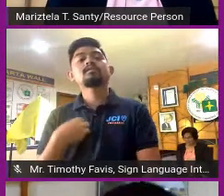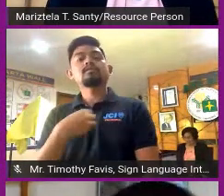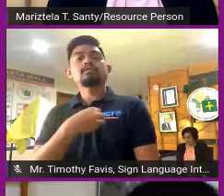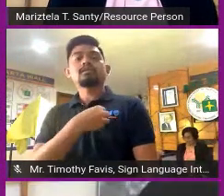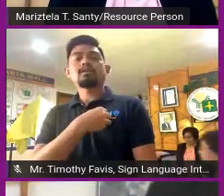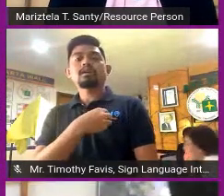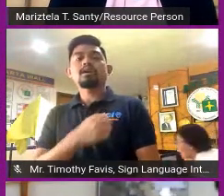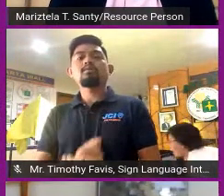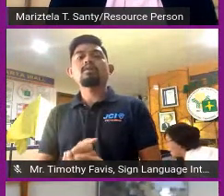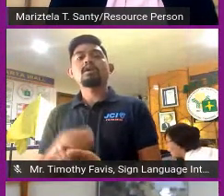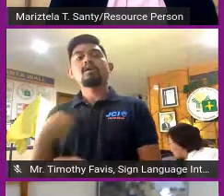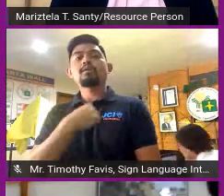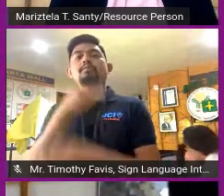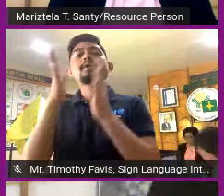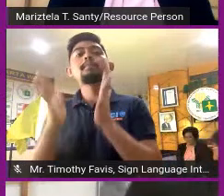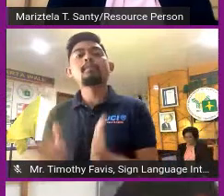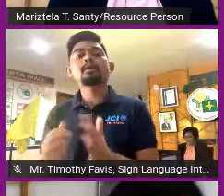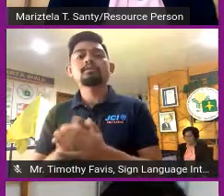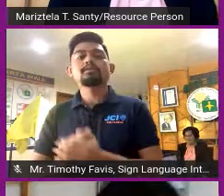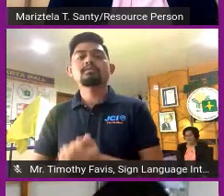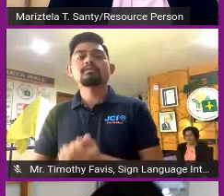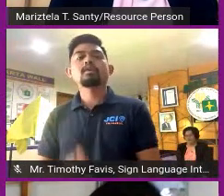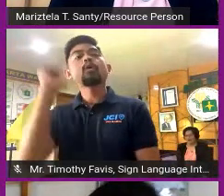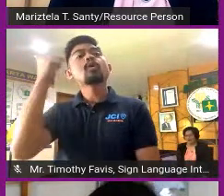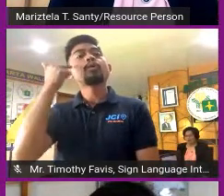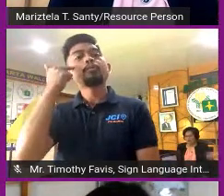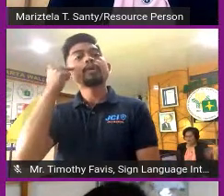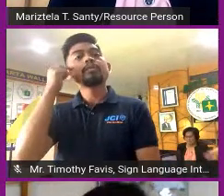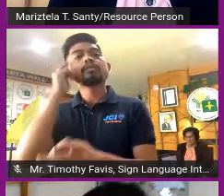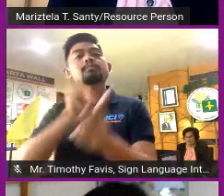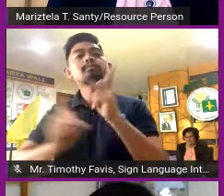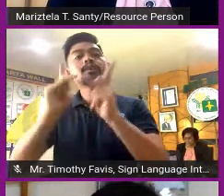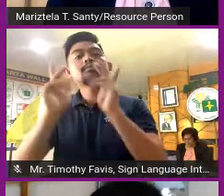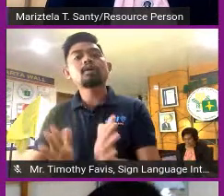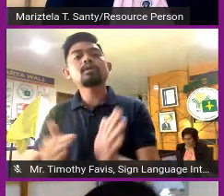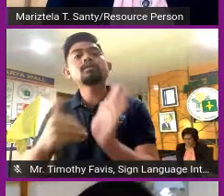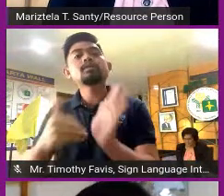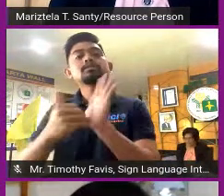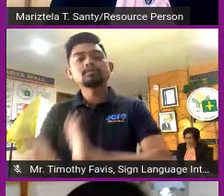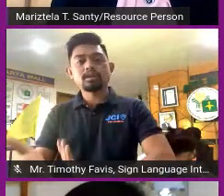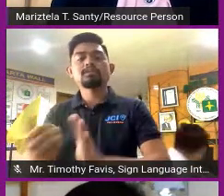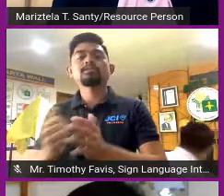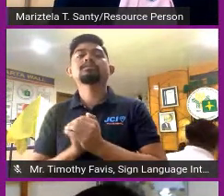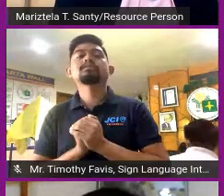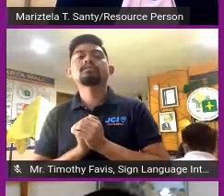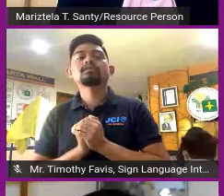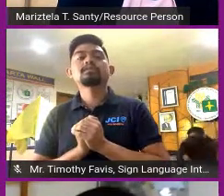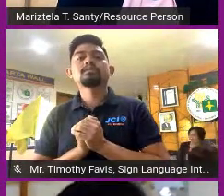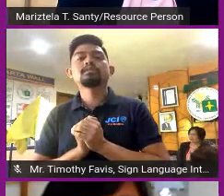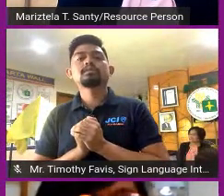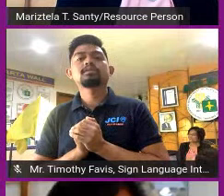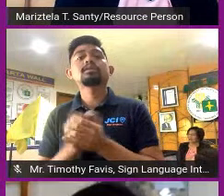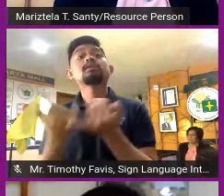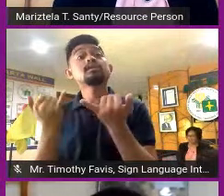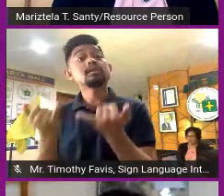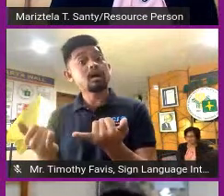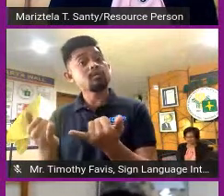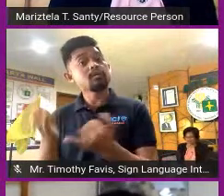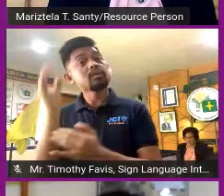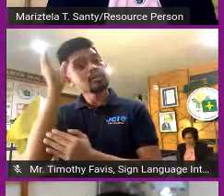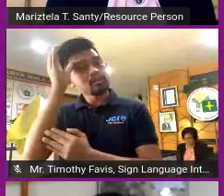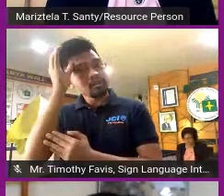clients, government people, and students. Now, all the participants, we consider you all now as